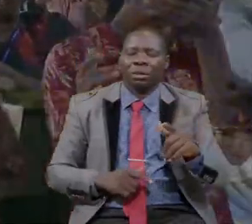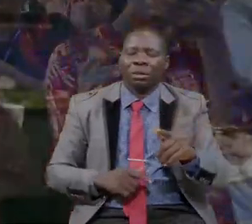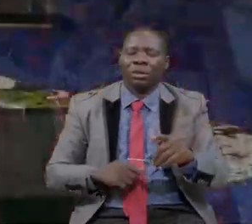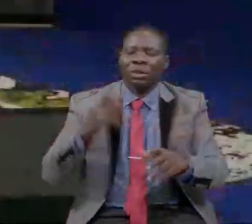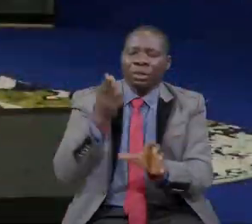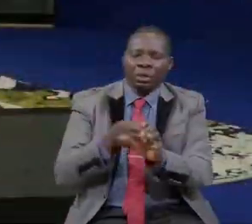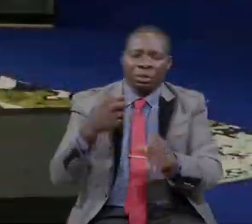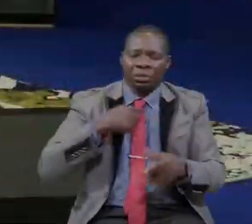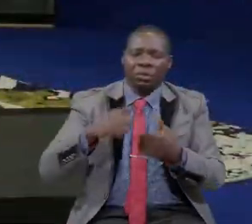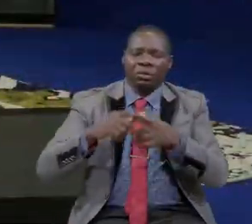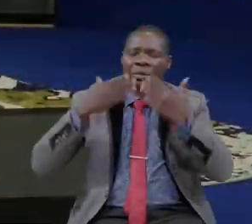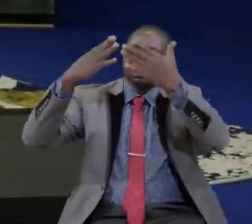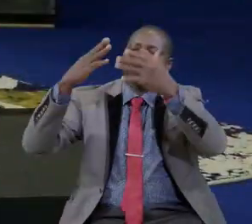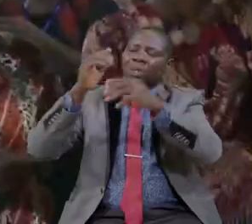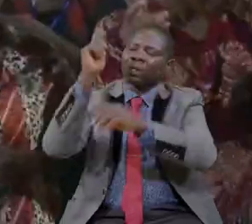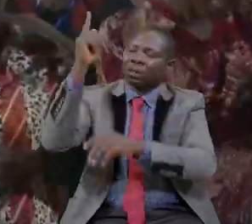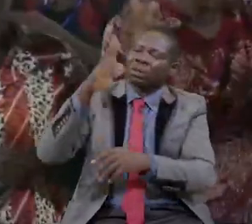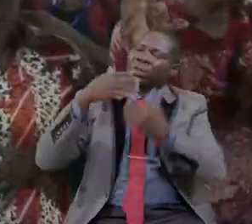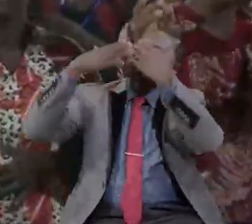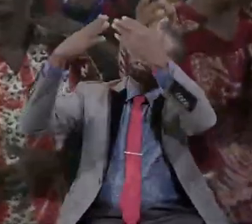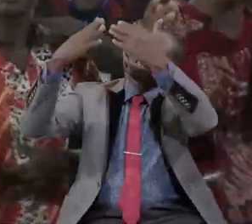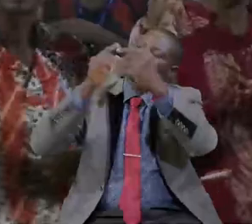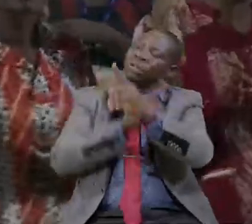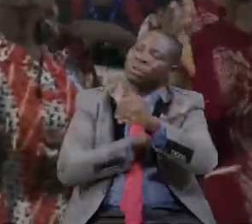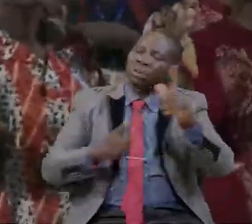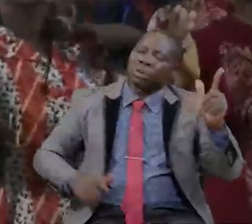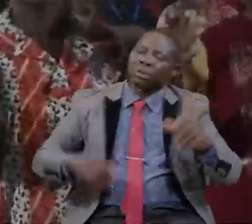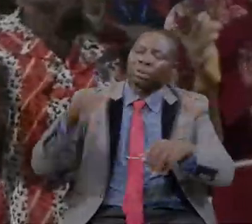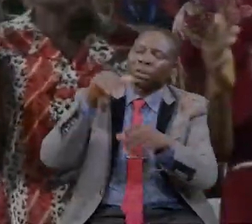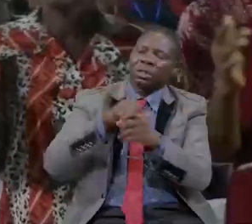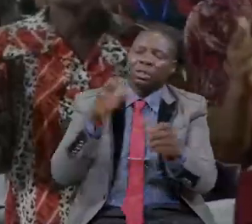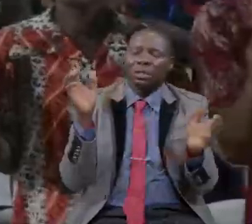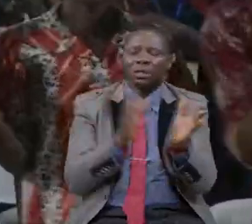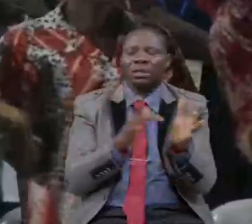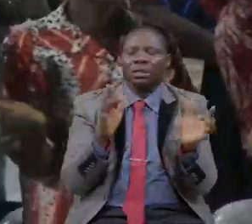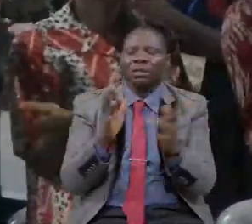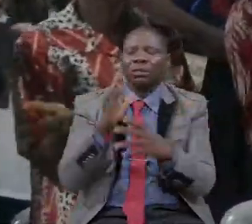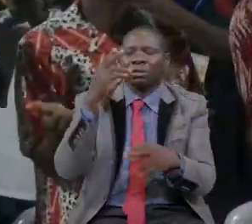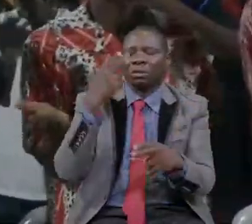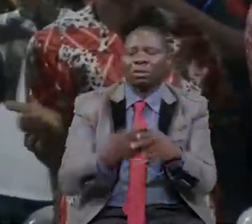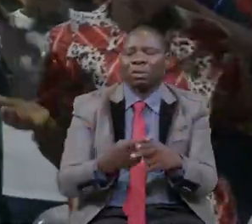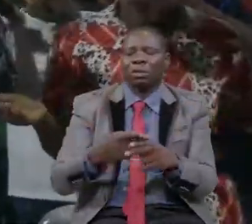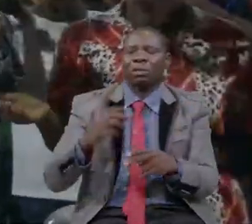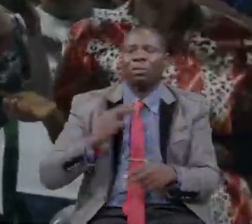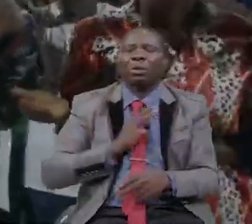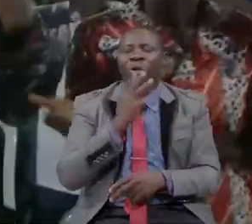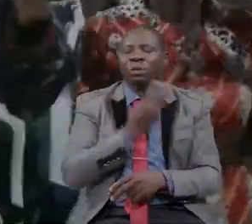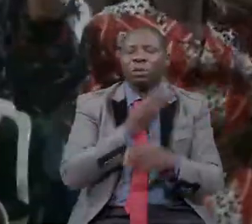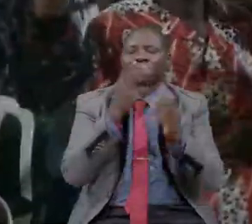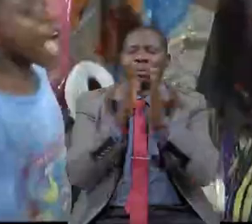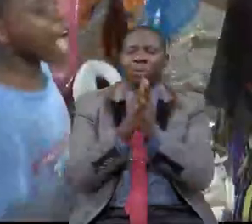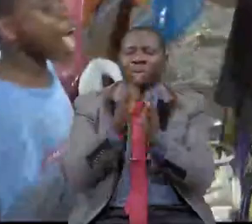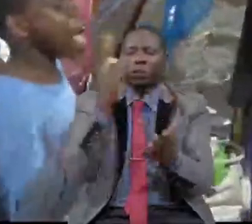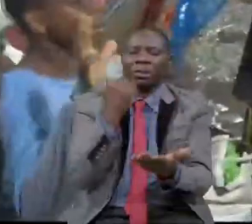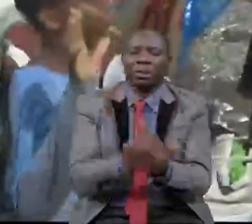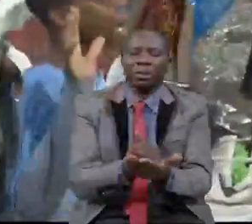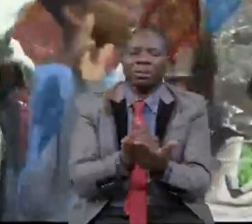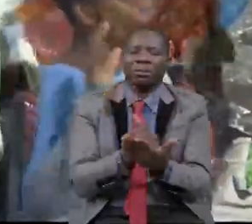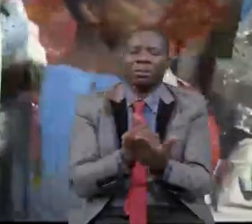thank God. Thank you, Lord. In Jesus' name we pray.